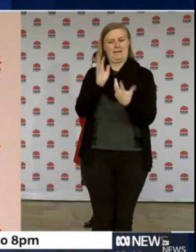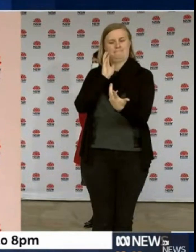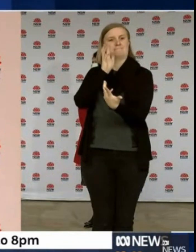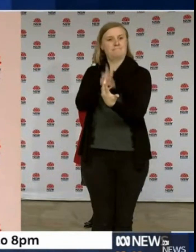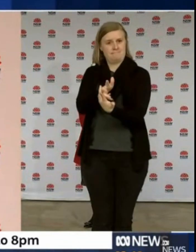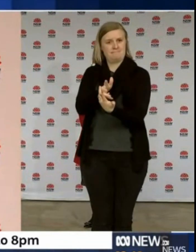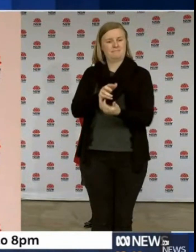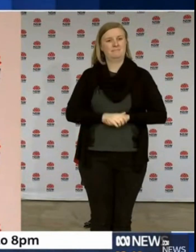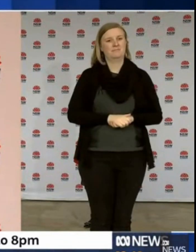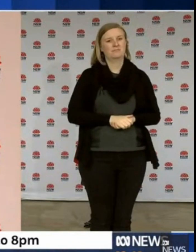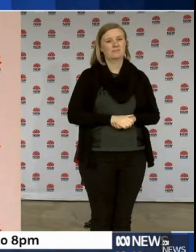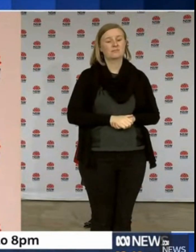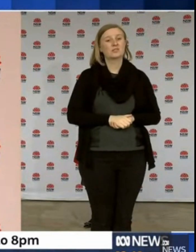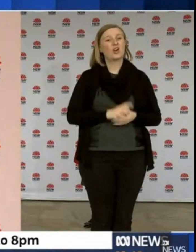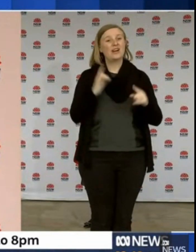vaccinated,